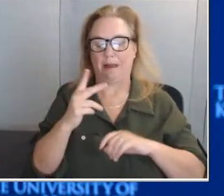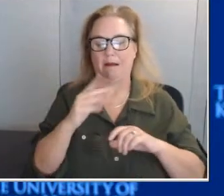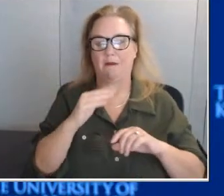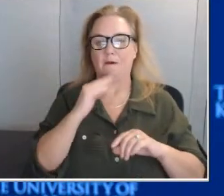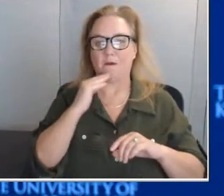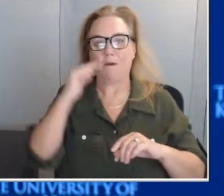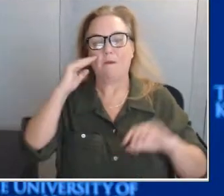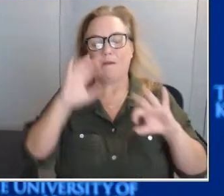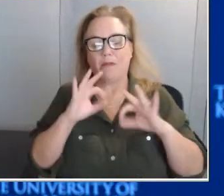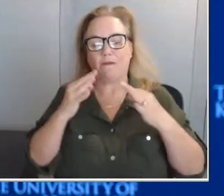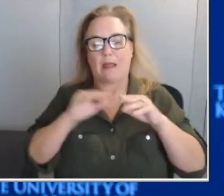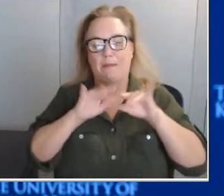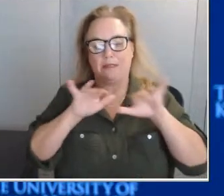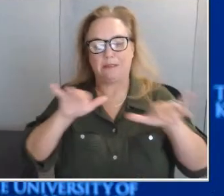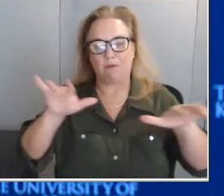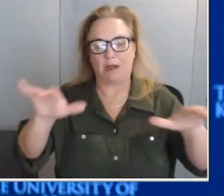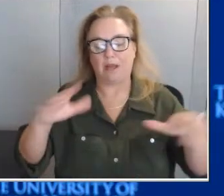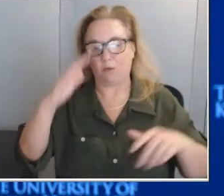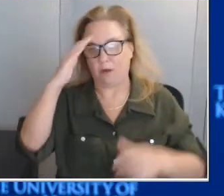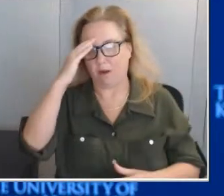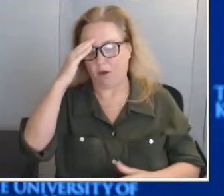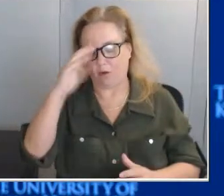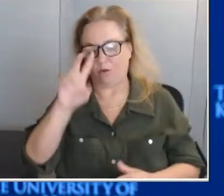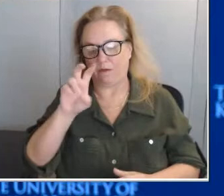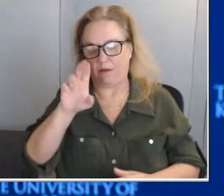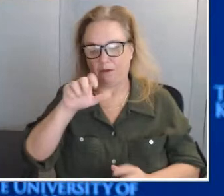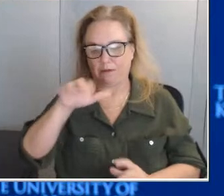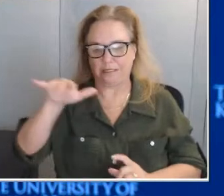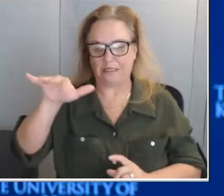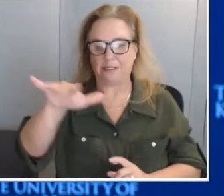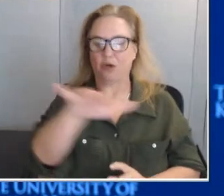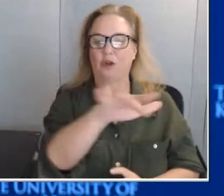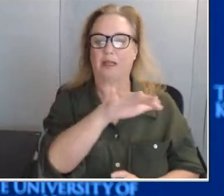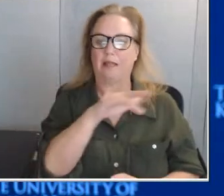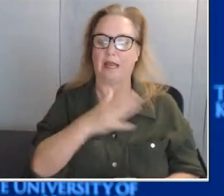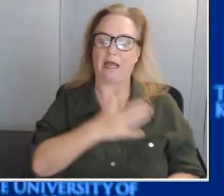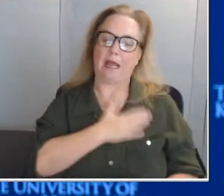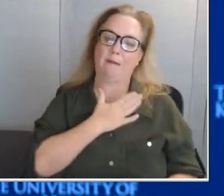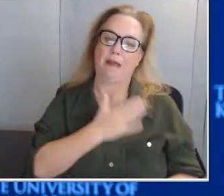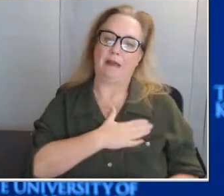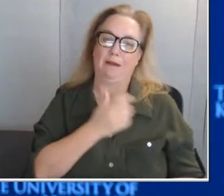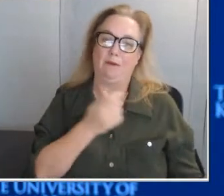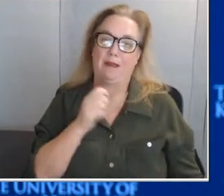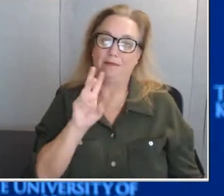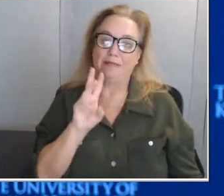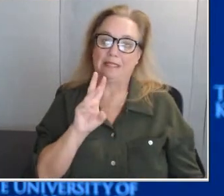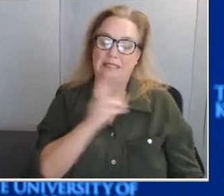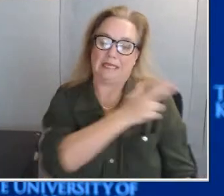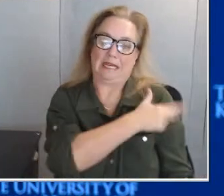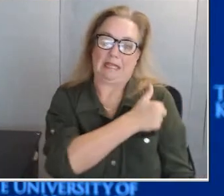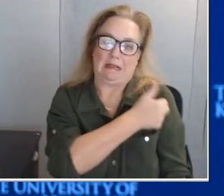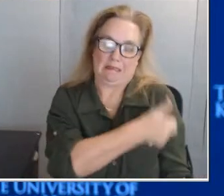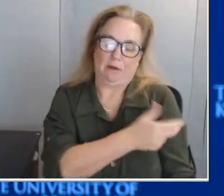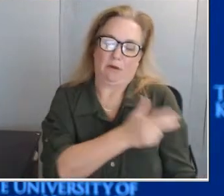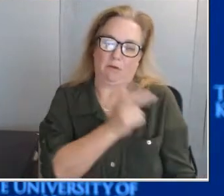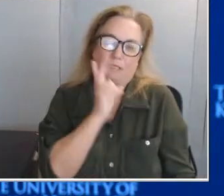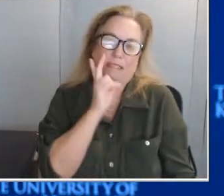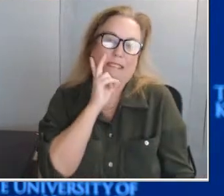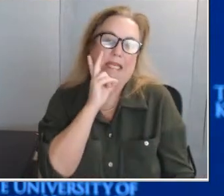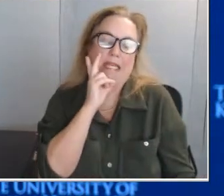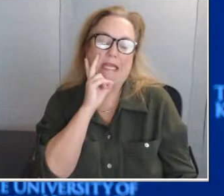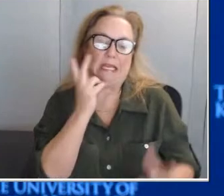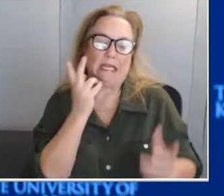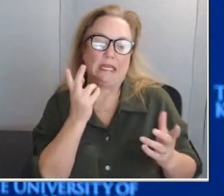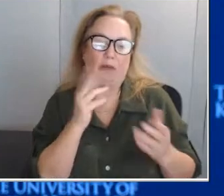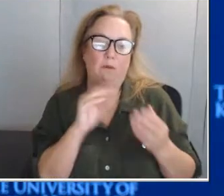So we know it's out there. We know the virus is circulating. I'm happy that we only have 16 in the hospital, and we'll just kind of wait to see what the